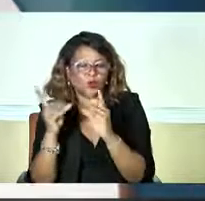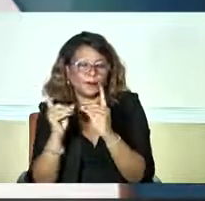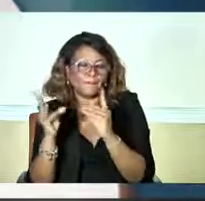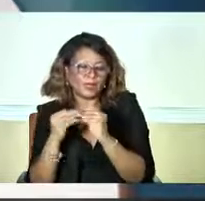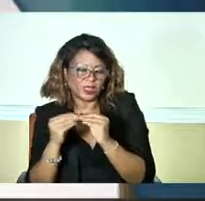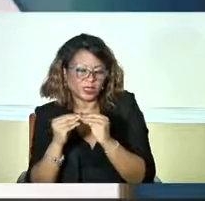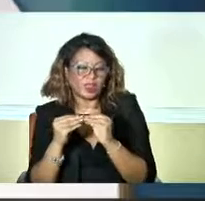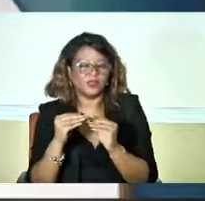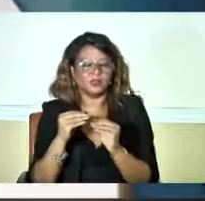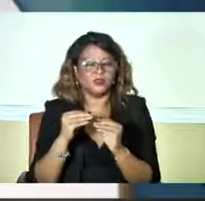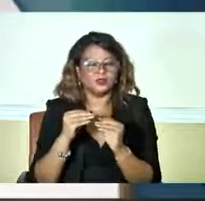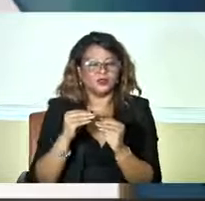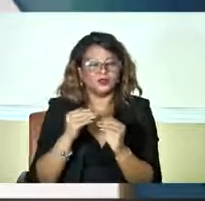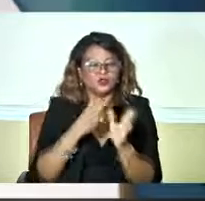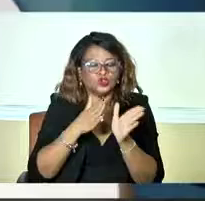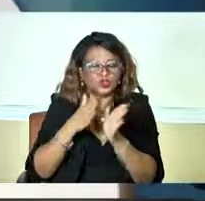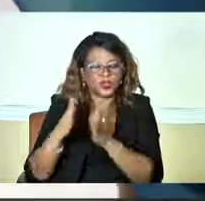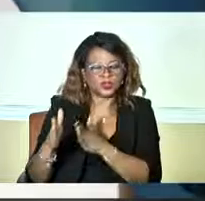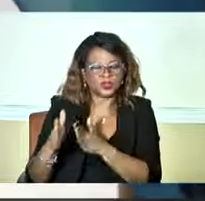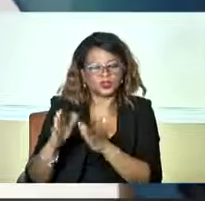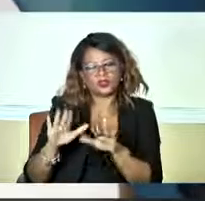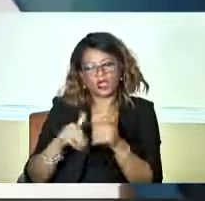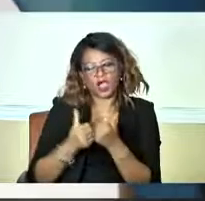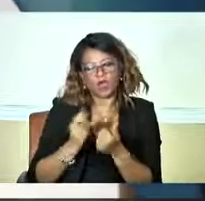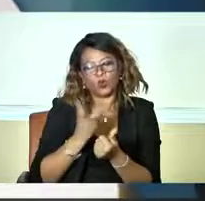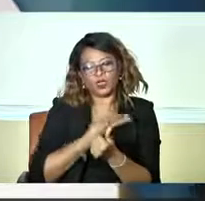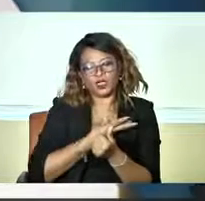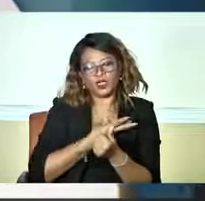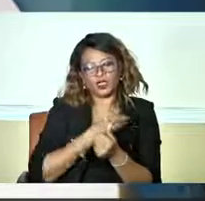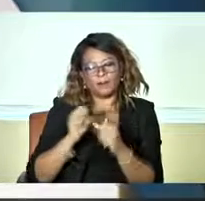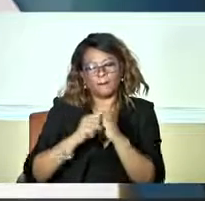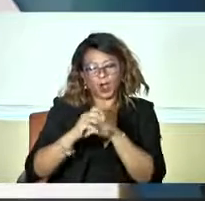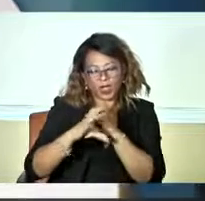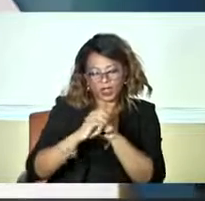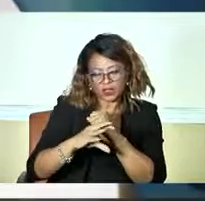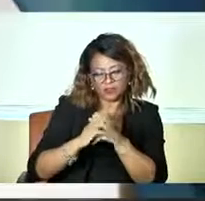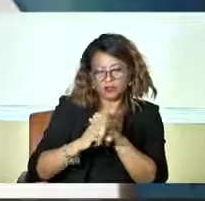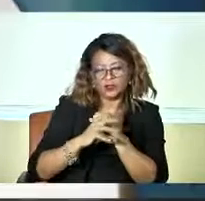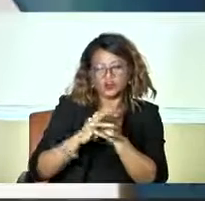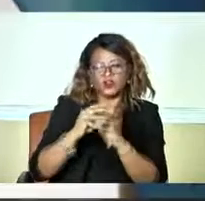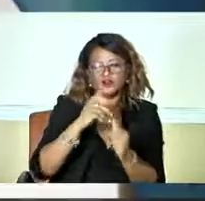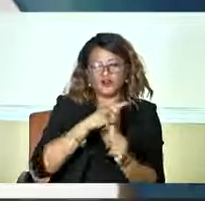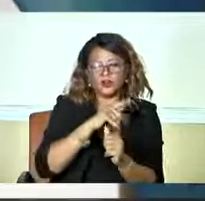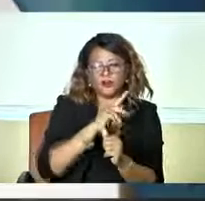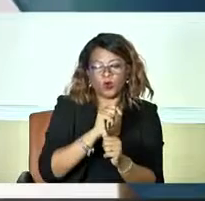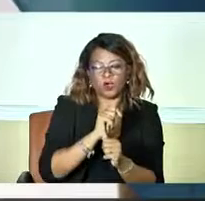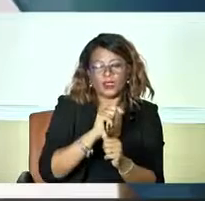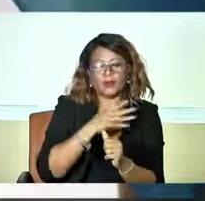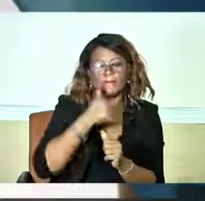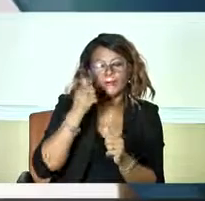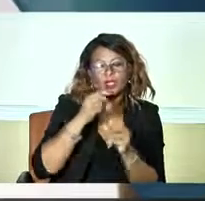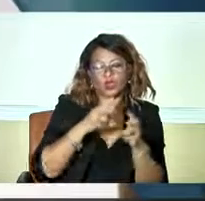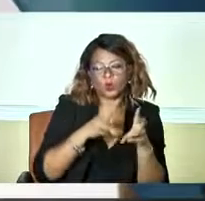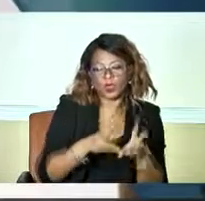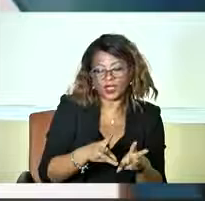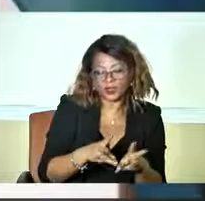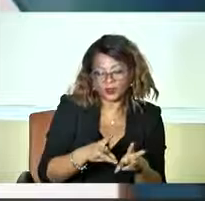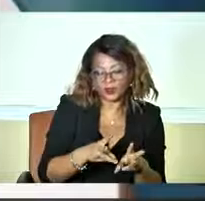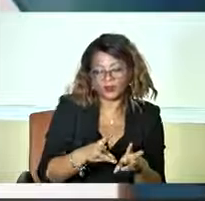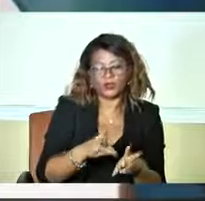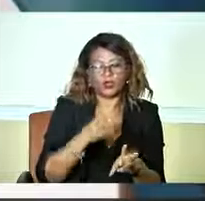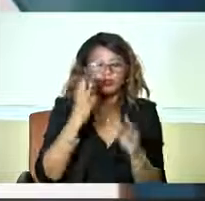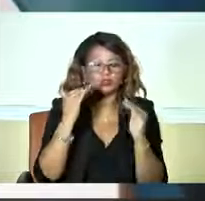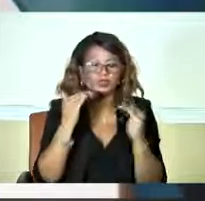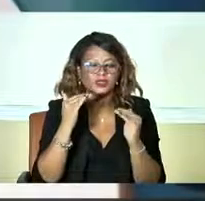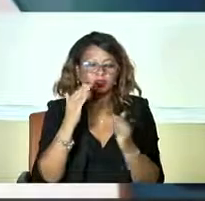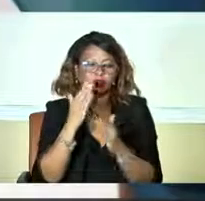them on strategies as to how we can market Freeport in a better way. So we expect that there's also